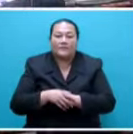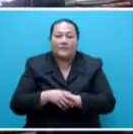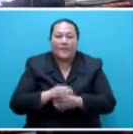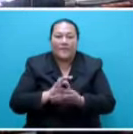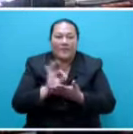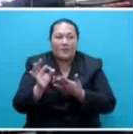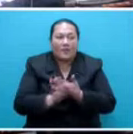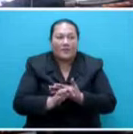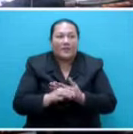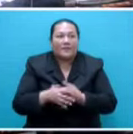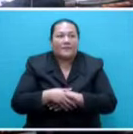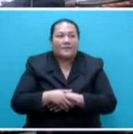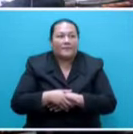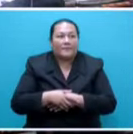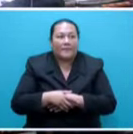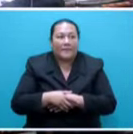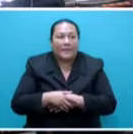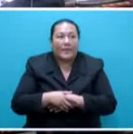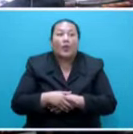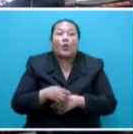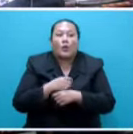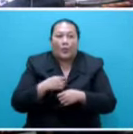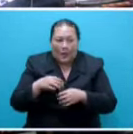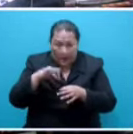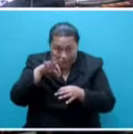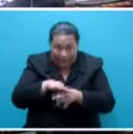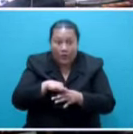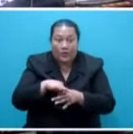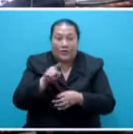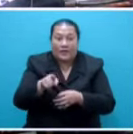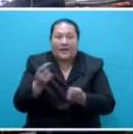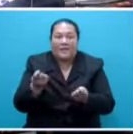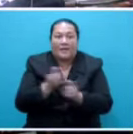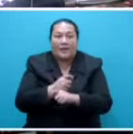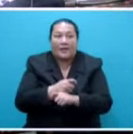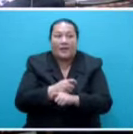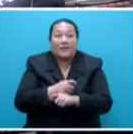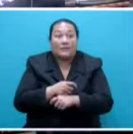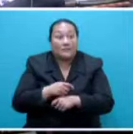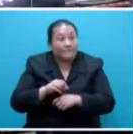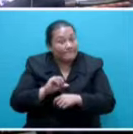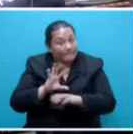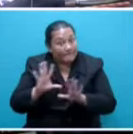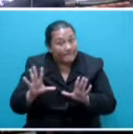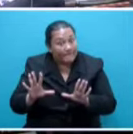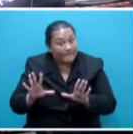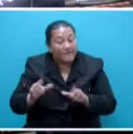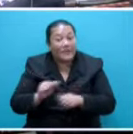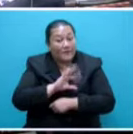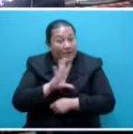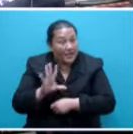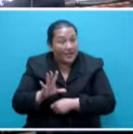We will vote on that amendment. Does any member oppose the